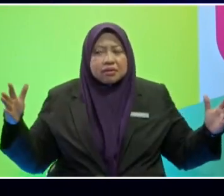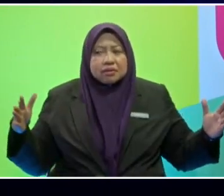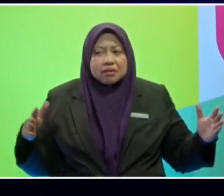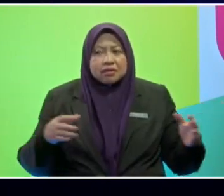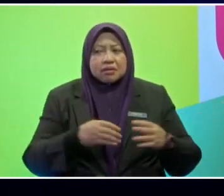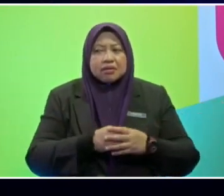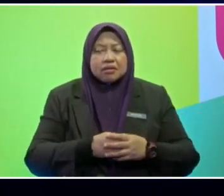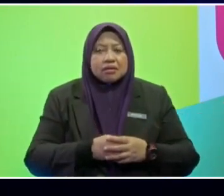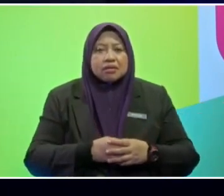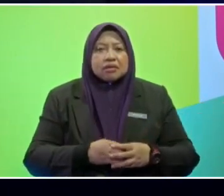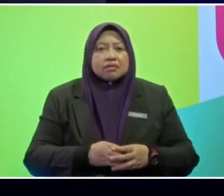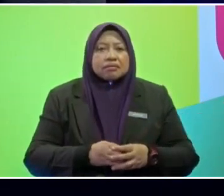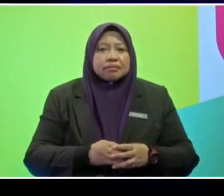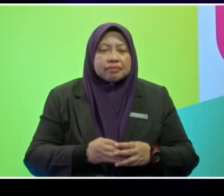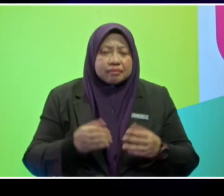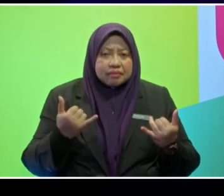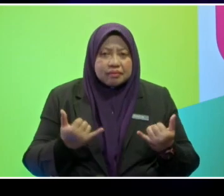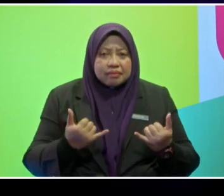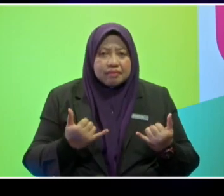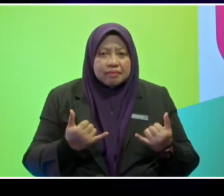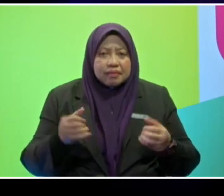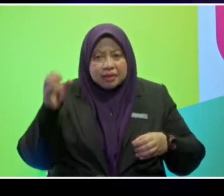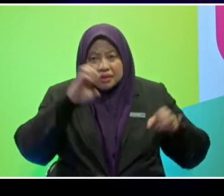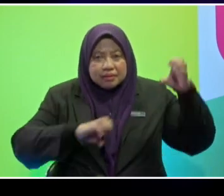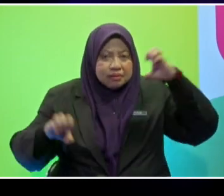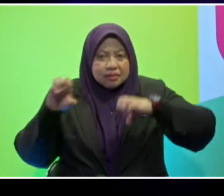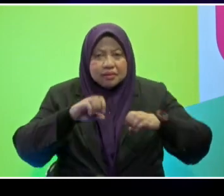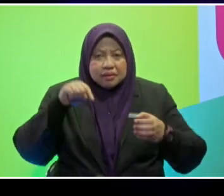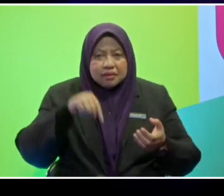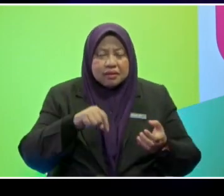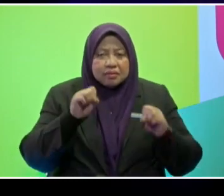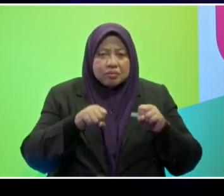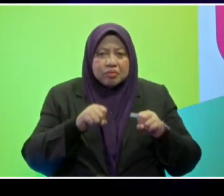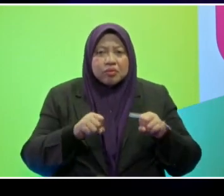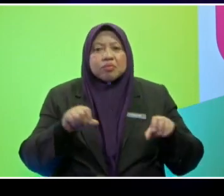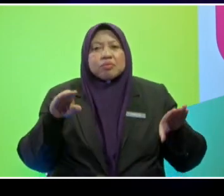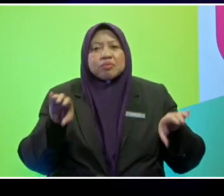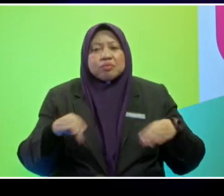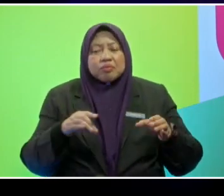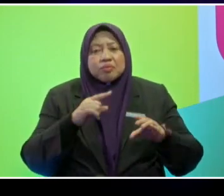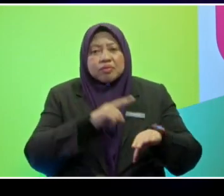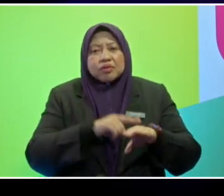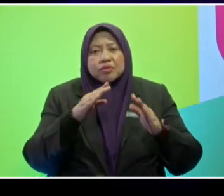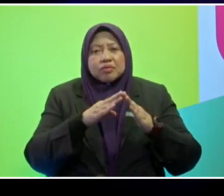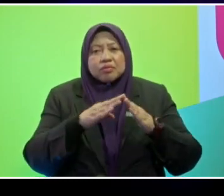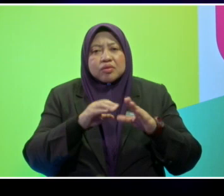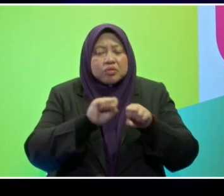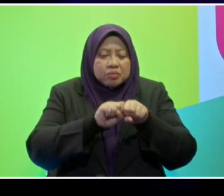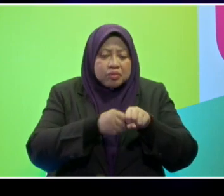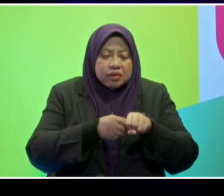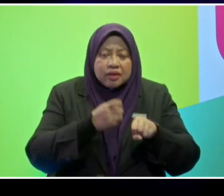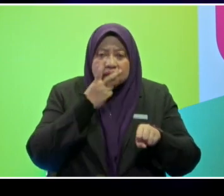bit so Okay. that they can the pupils at home can All see right. better. There Okay. you go. So this is